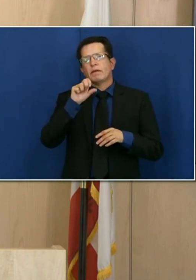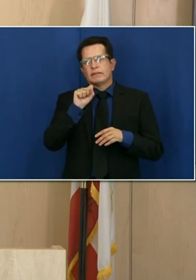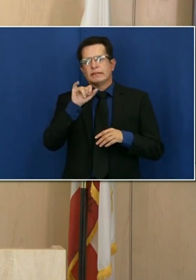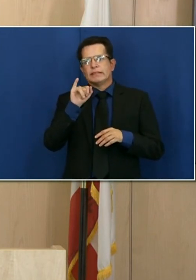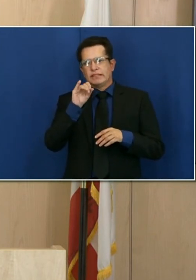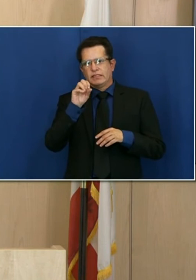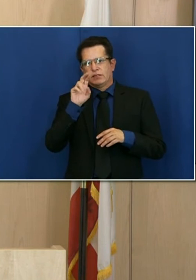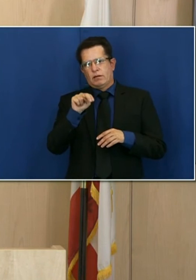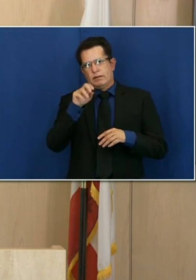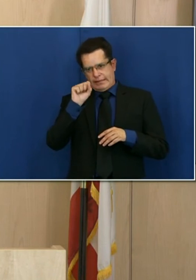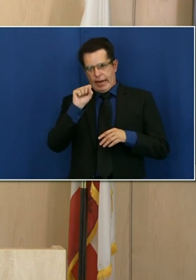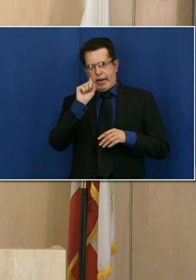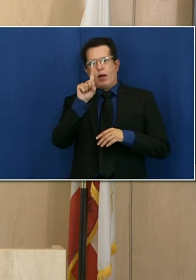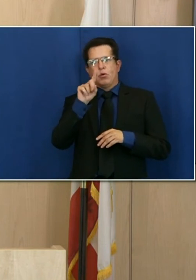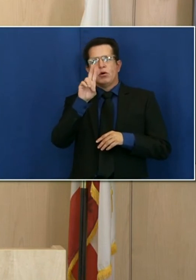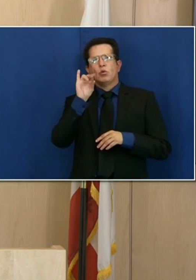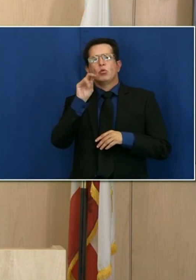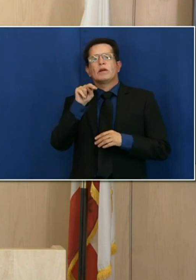Diego Union Tribune.